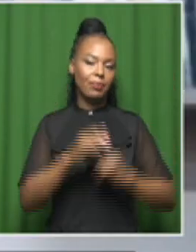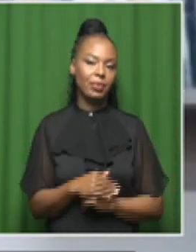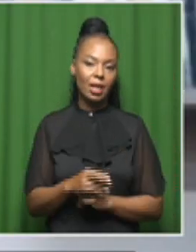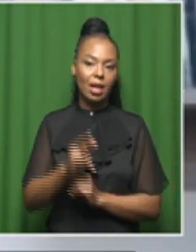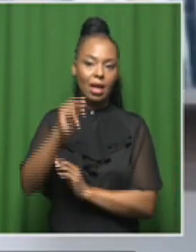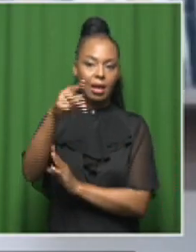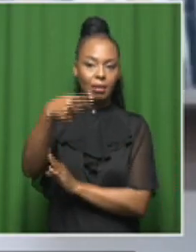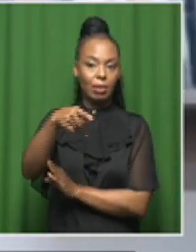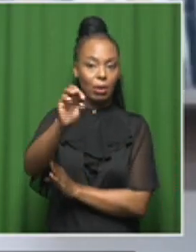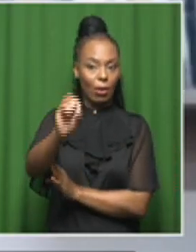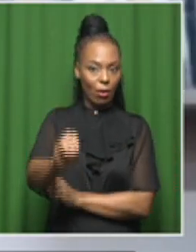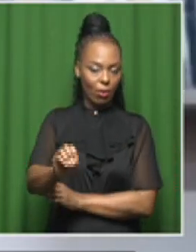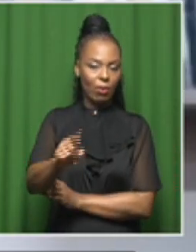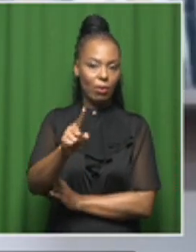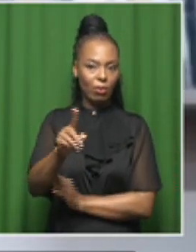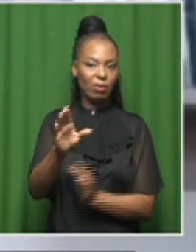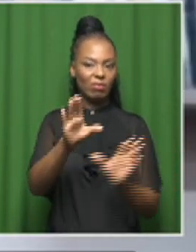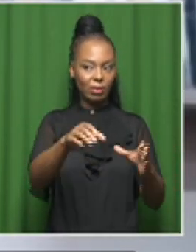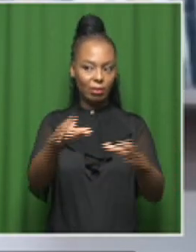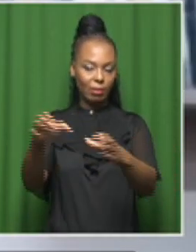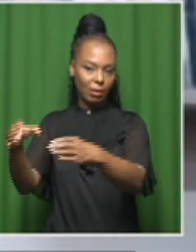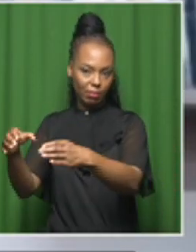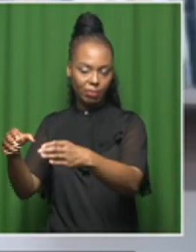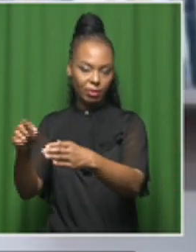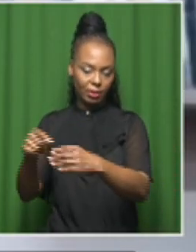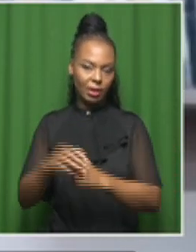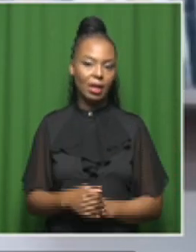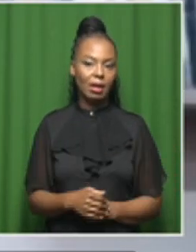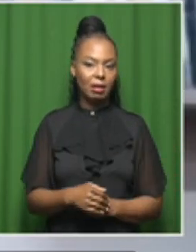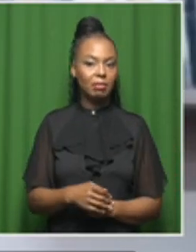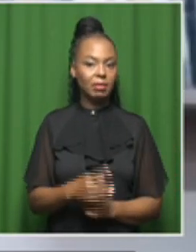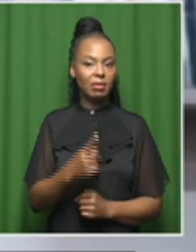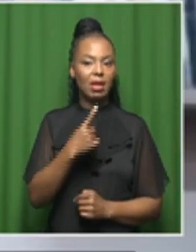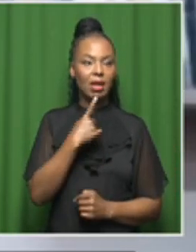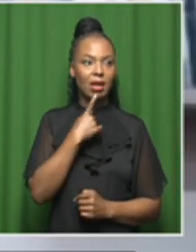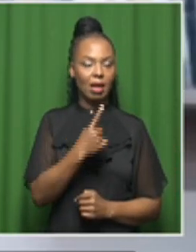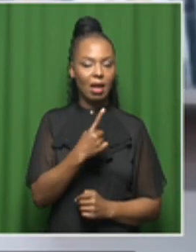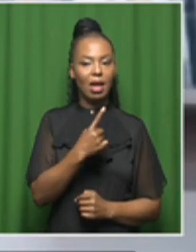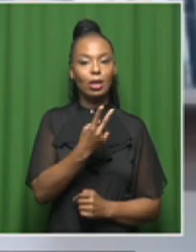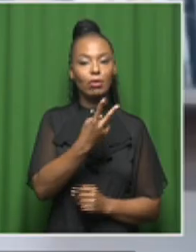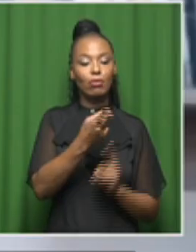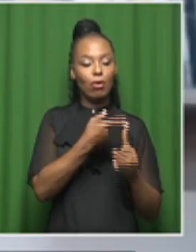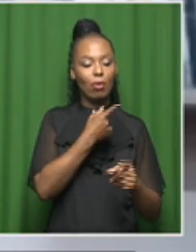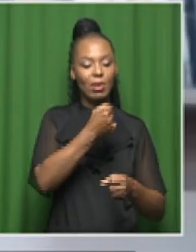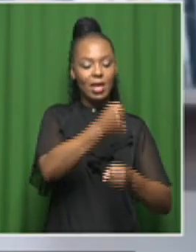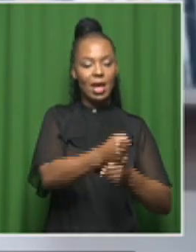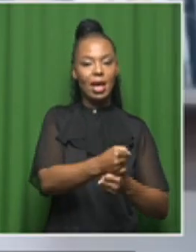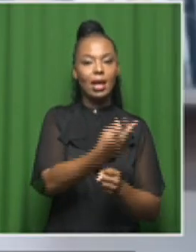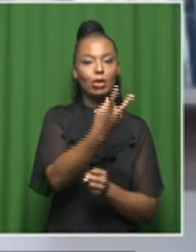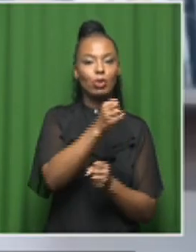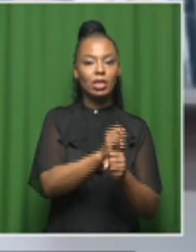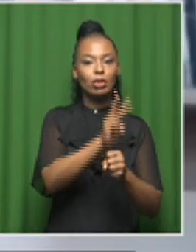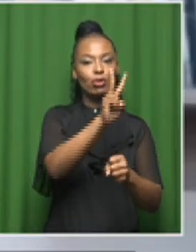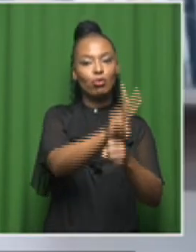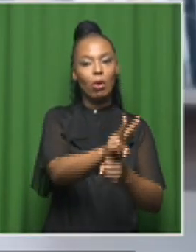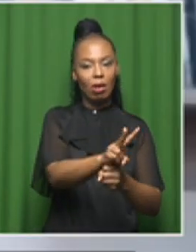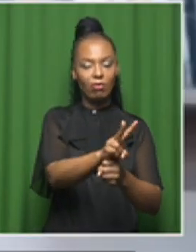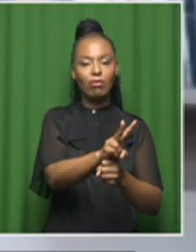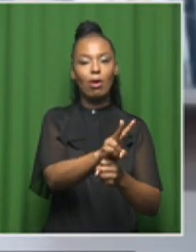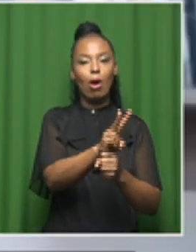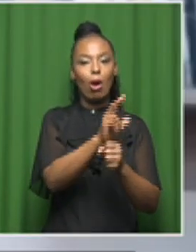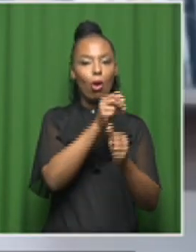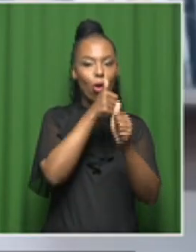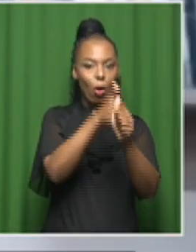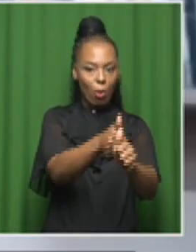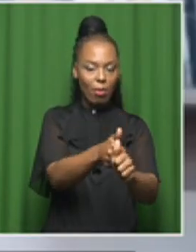were given, let me just say, from 2012, given enough time just to comply, to